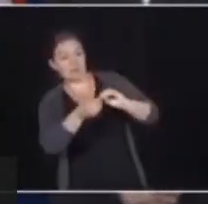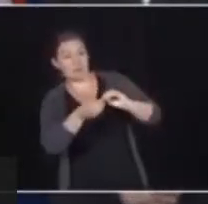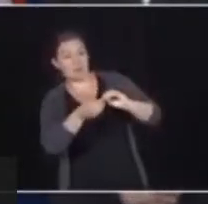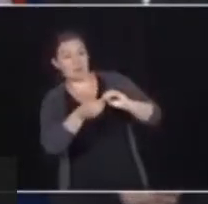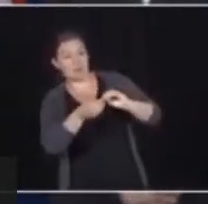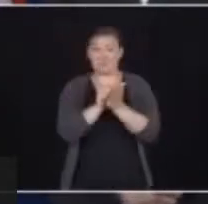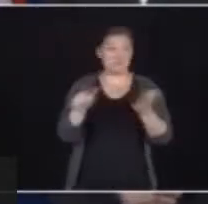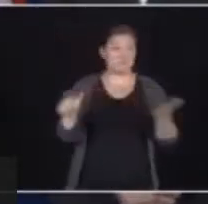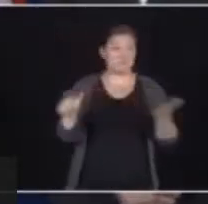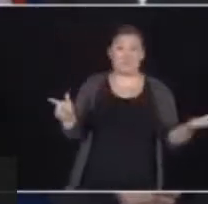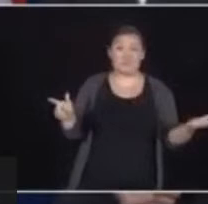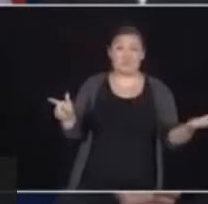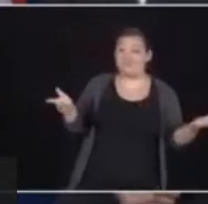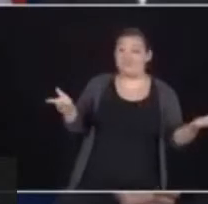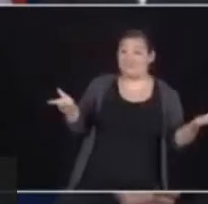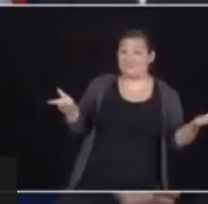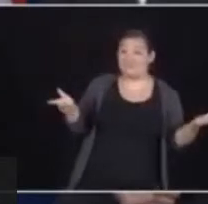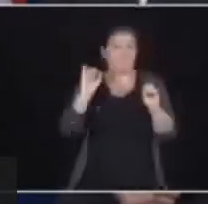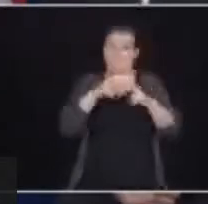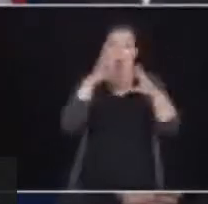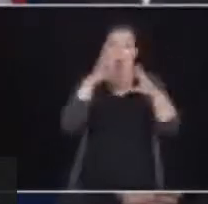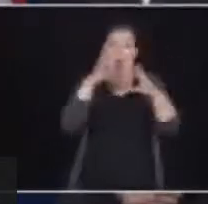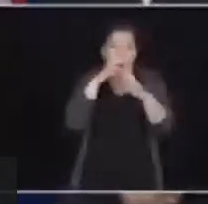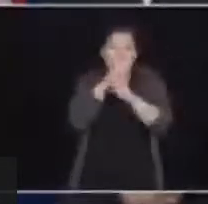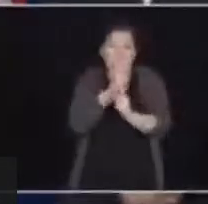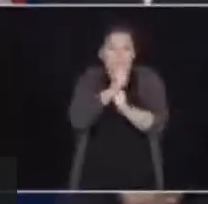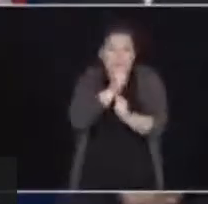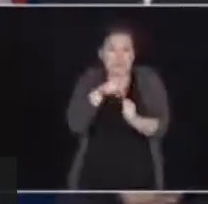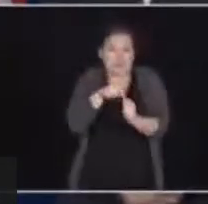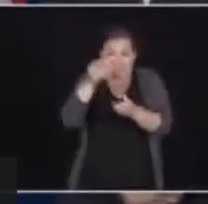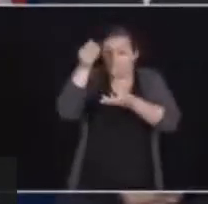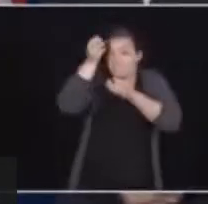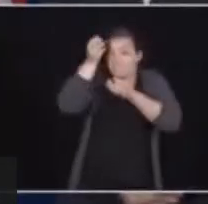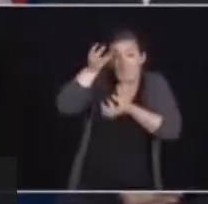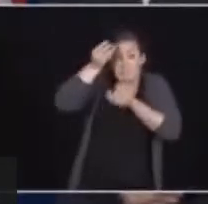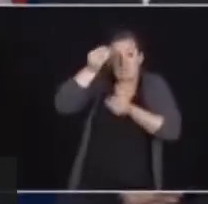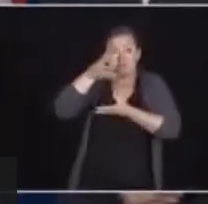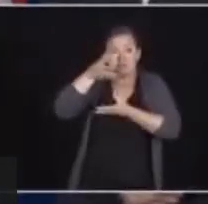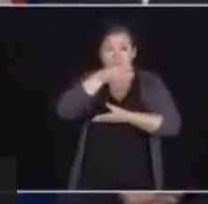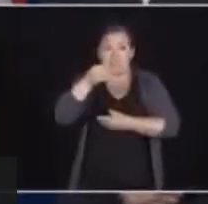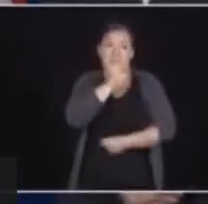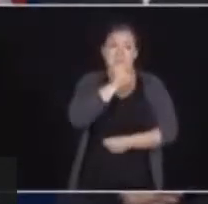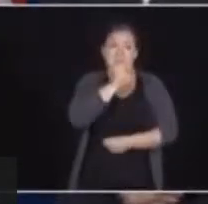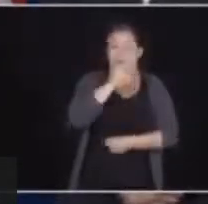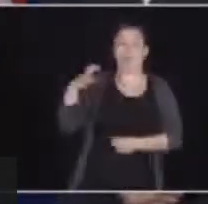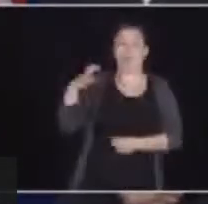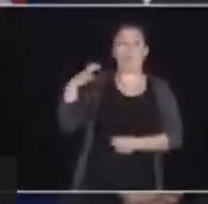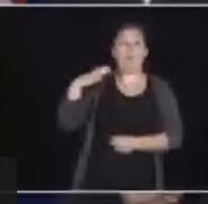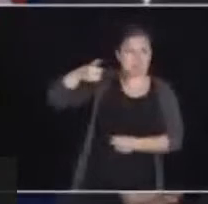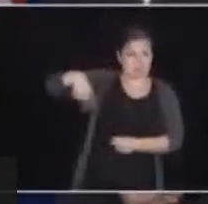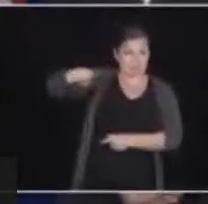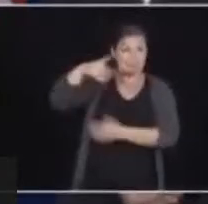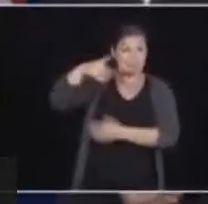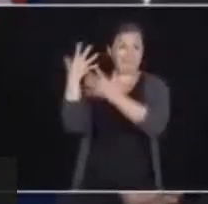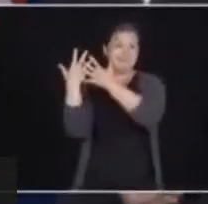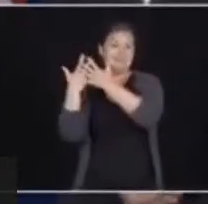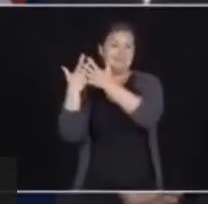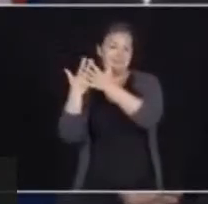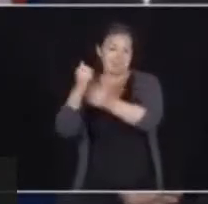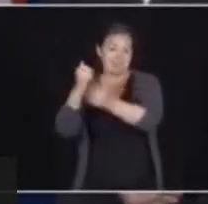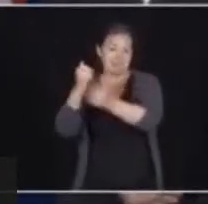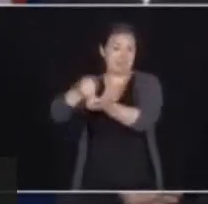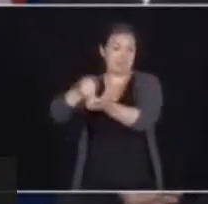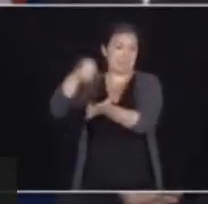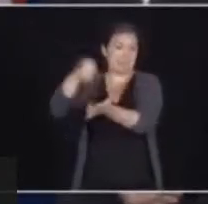Privacy Commissioner. It's ready to go. It's a great app and it's been developed locally. So we're very proud of it. And we do hope that everyone in